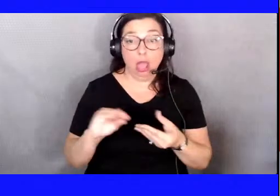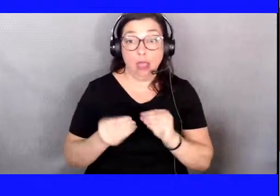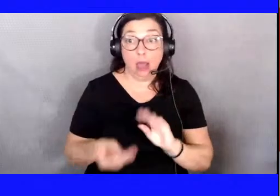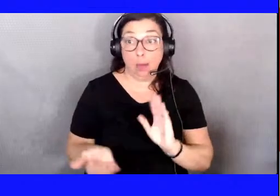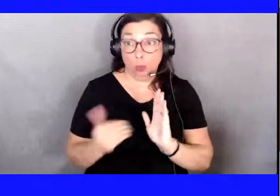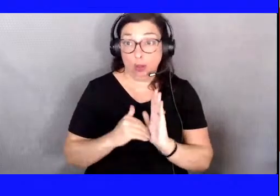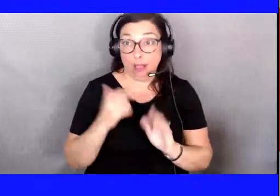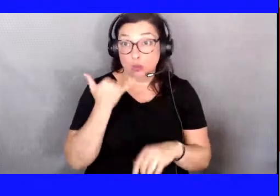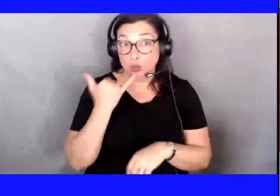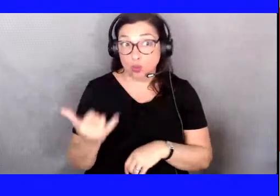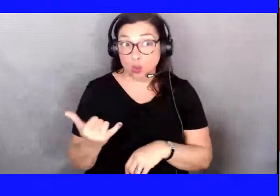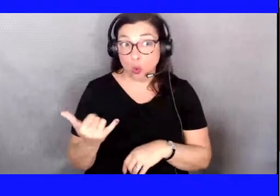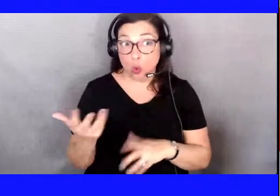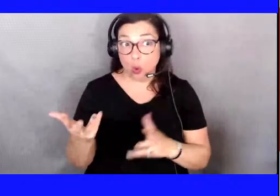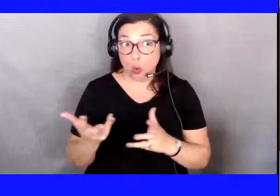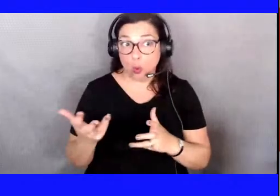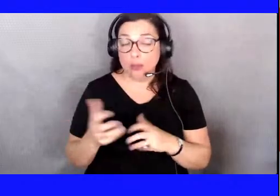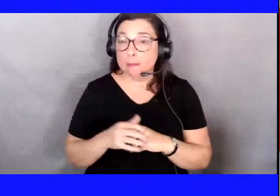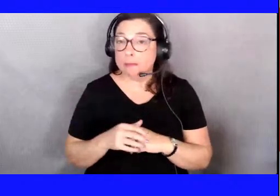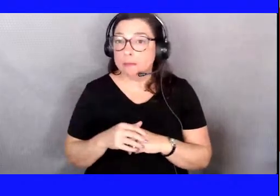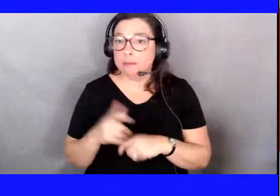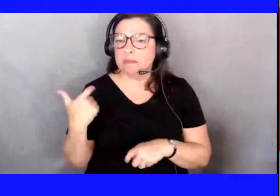is